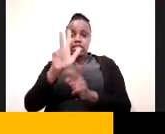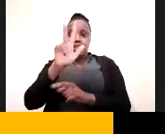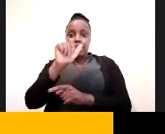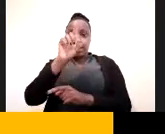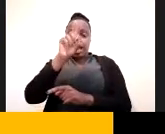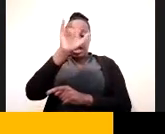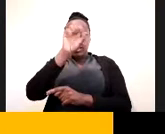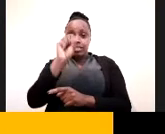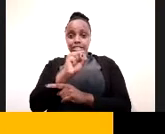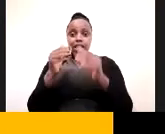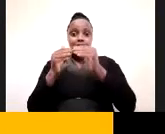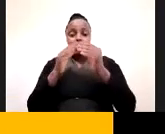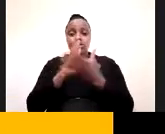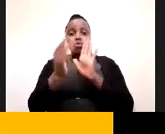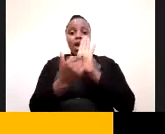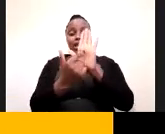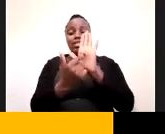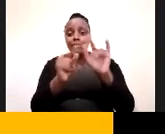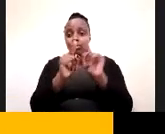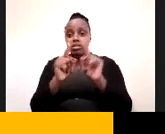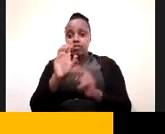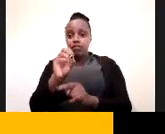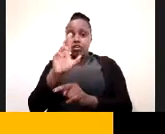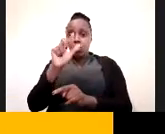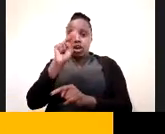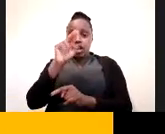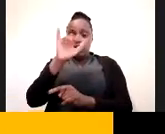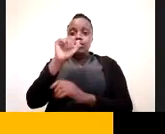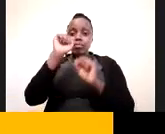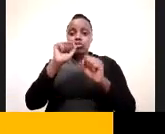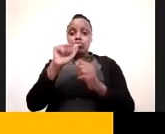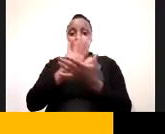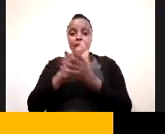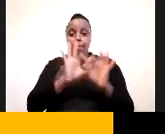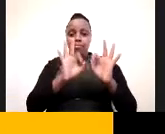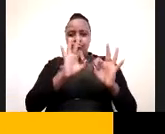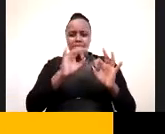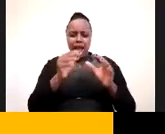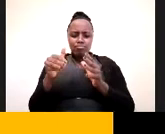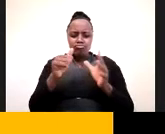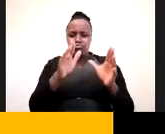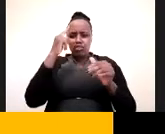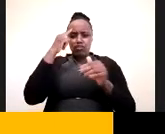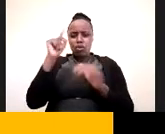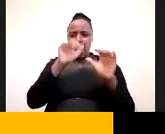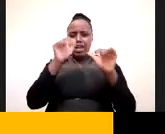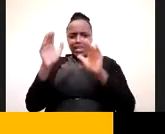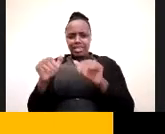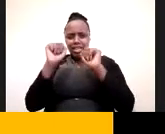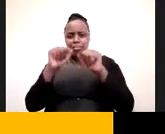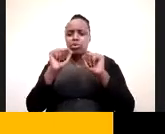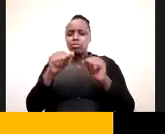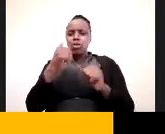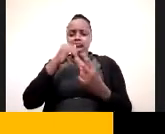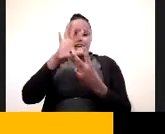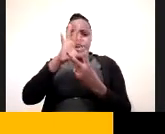leading by example. We consider that organics is, can really be a model for other kind of agriculture. It can poise as an alternative